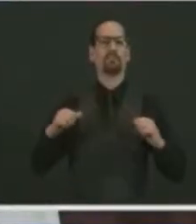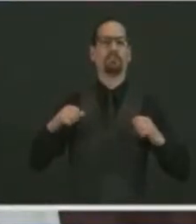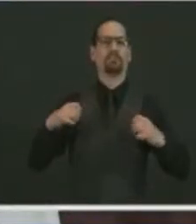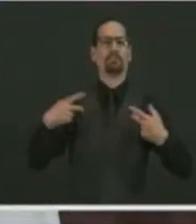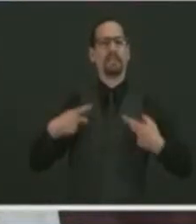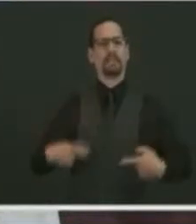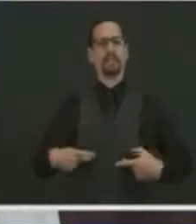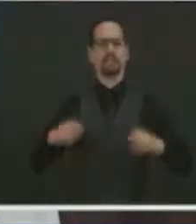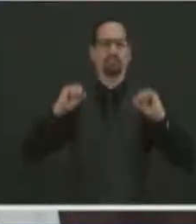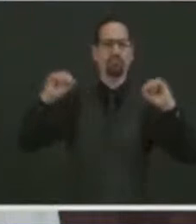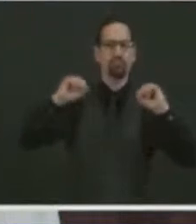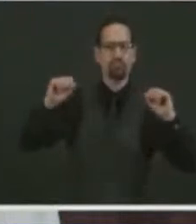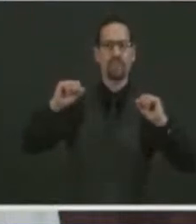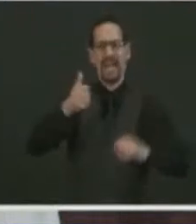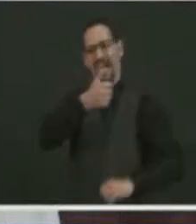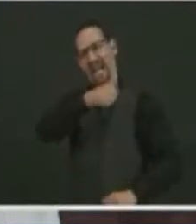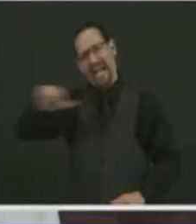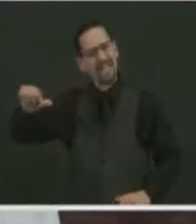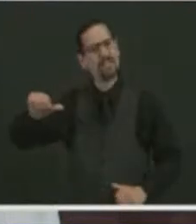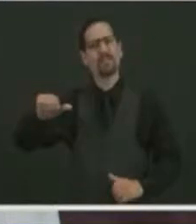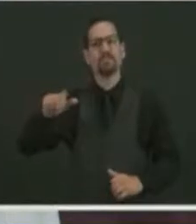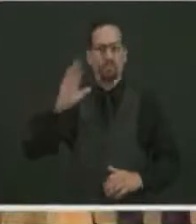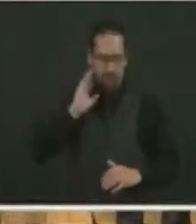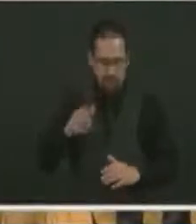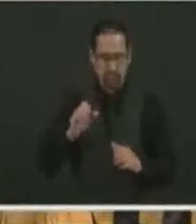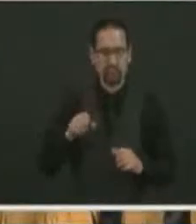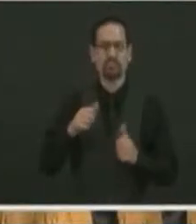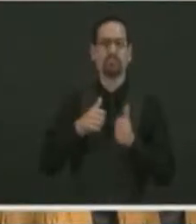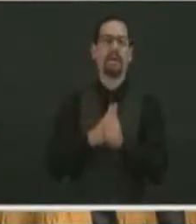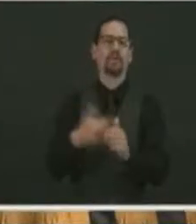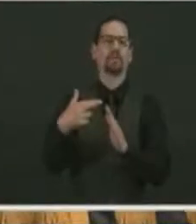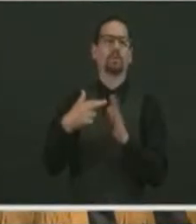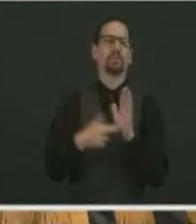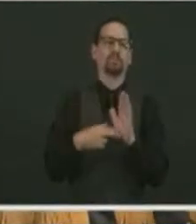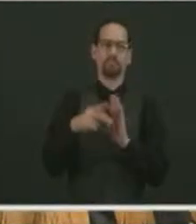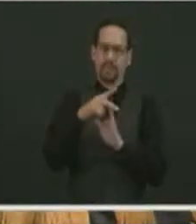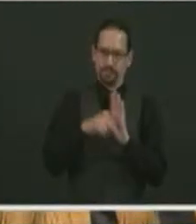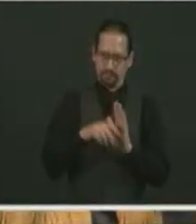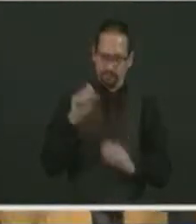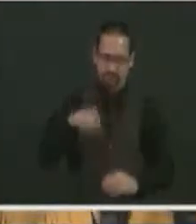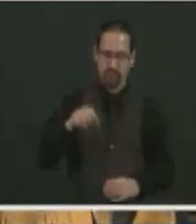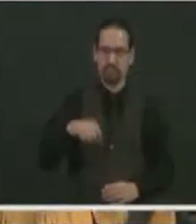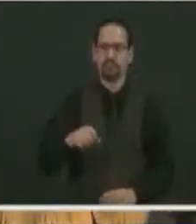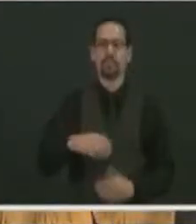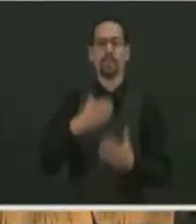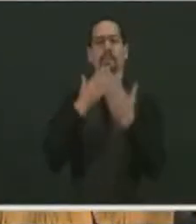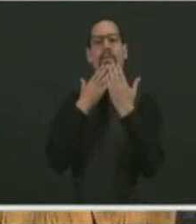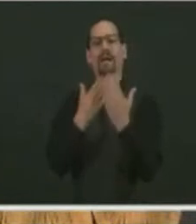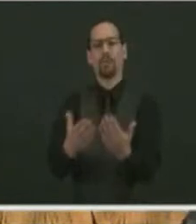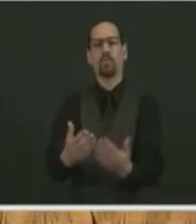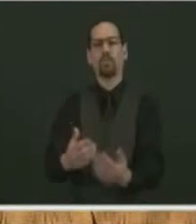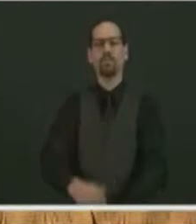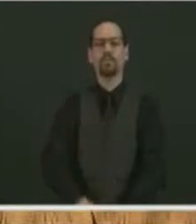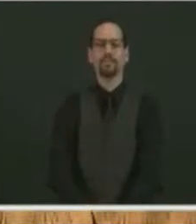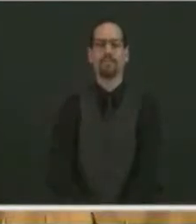exercise-related places. Thanks, everyone. Give us your stuff.